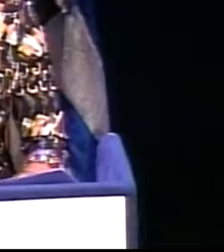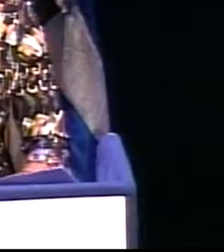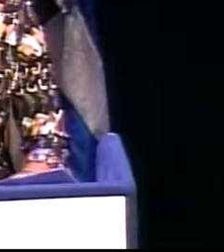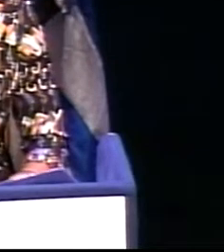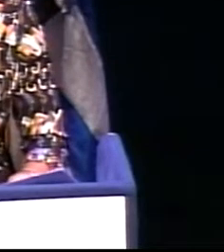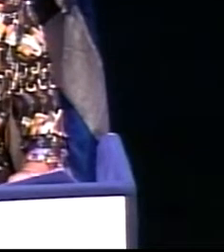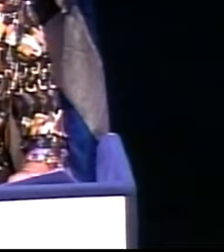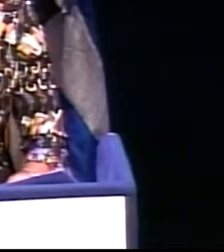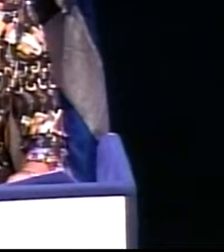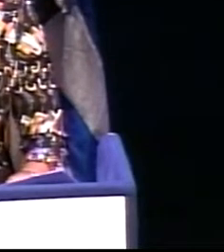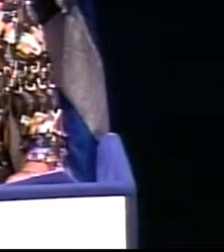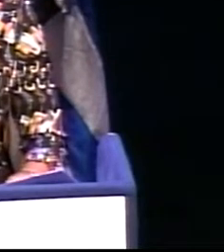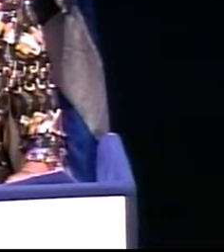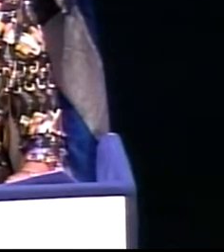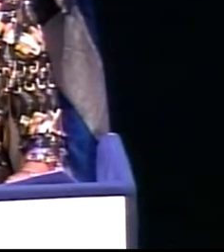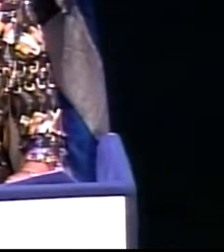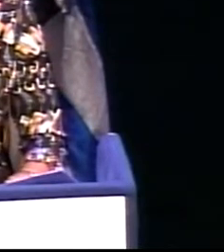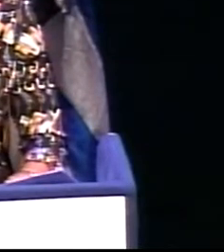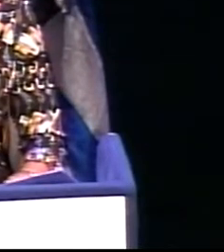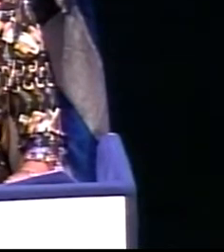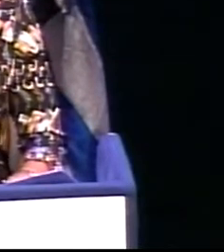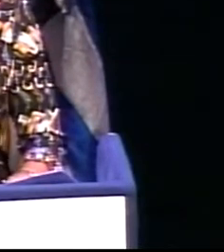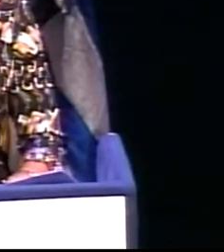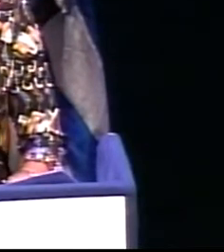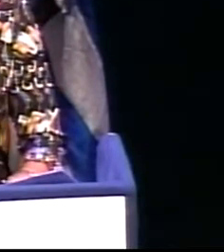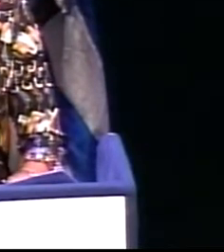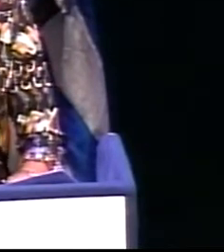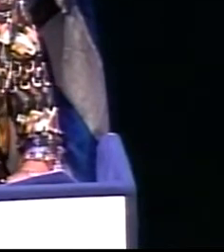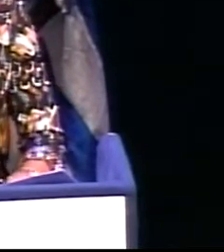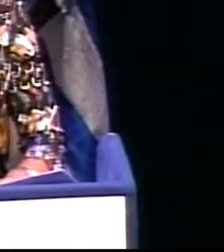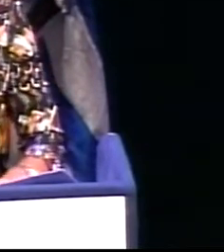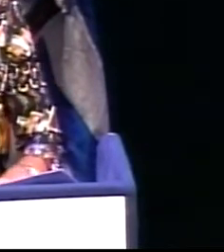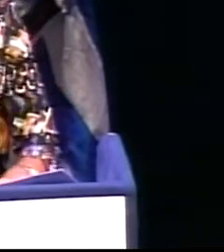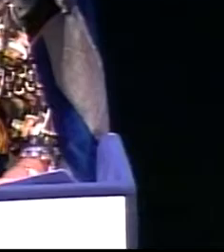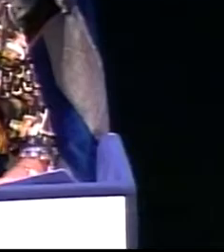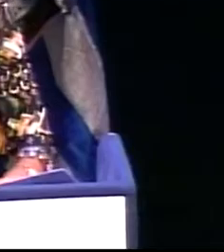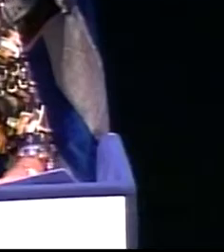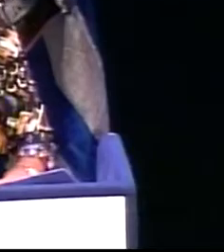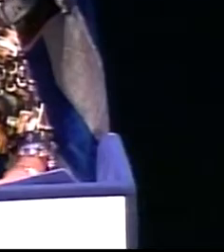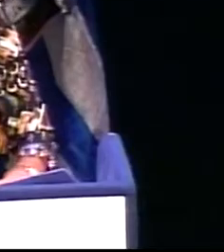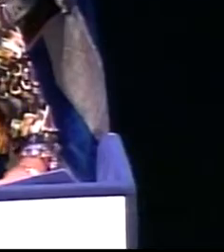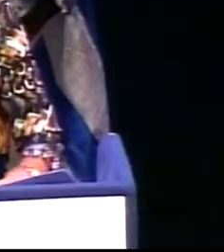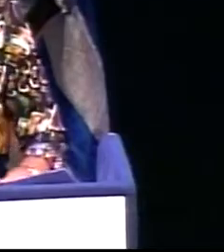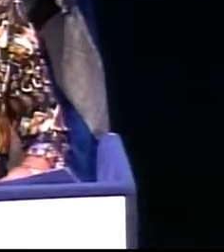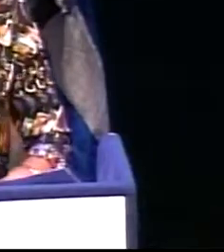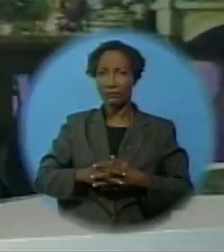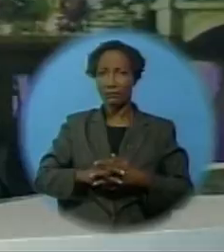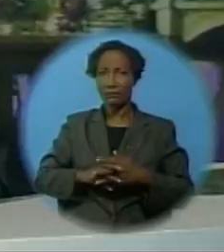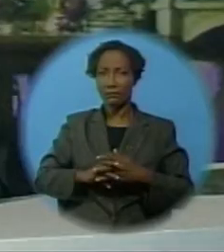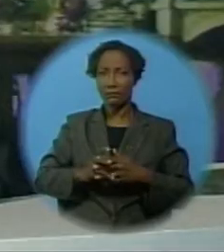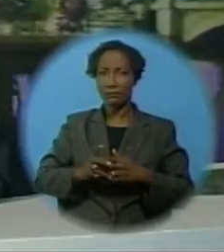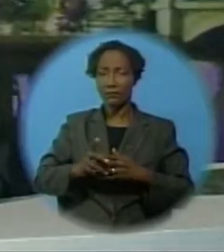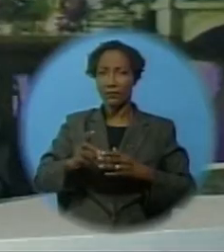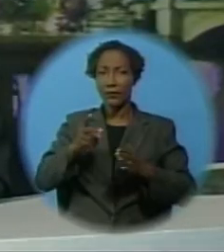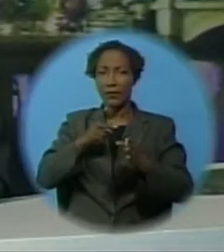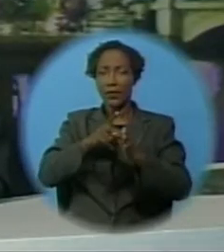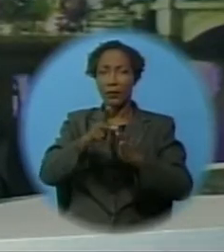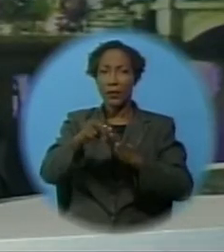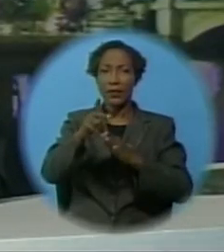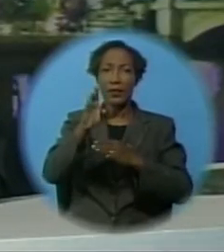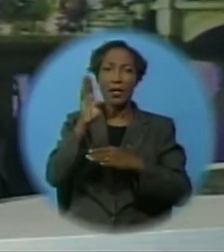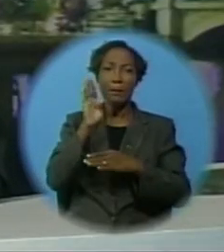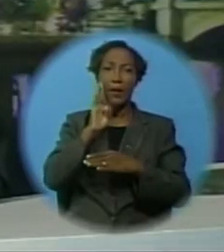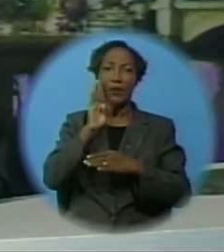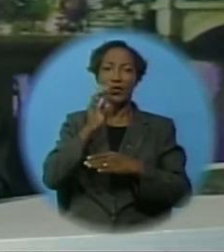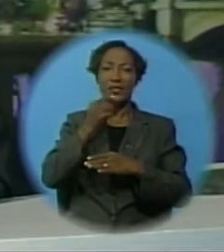and 5 postgraduate awards valued at Barbados $15,000 each. Professor